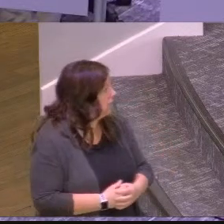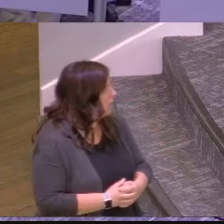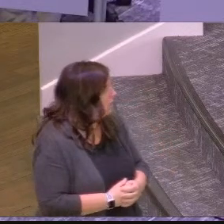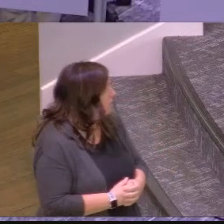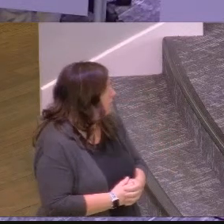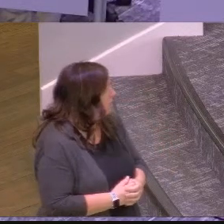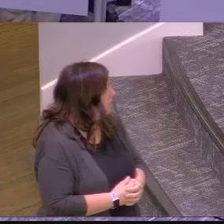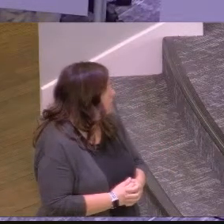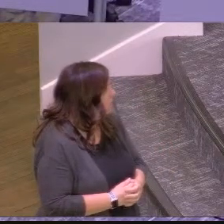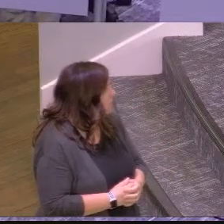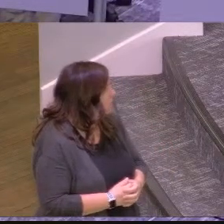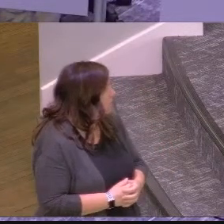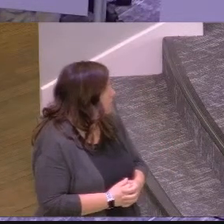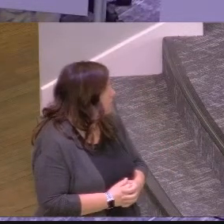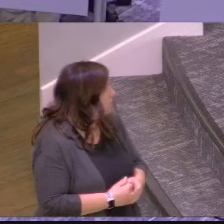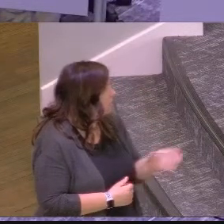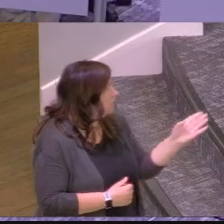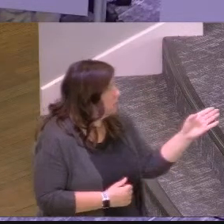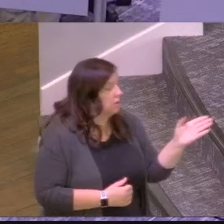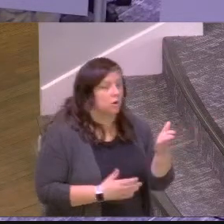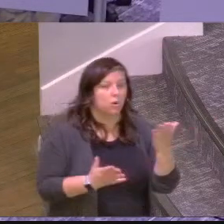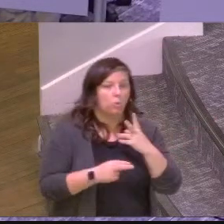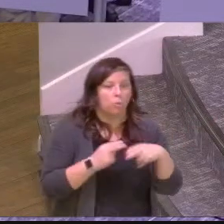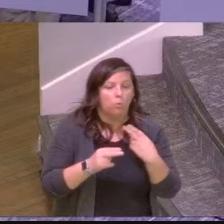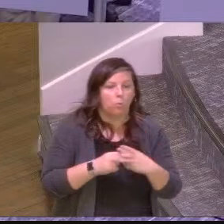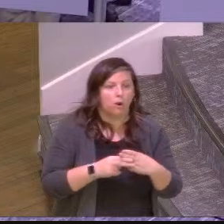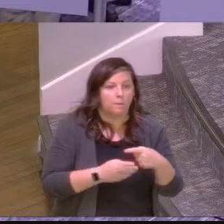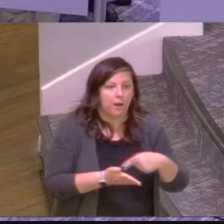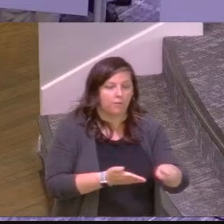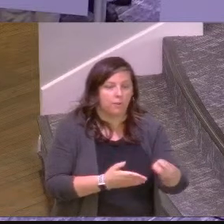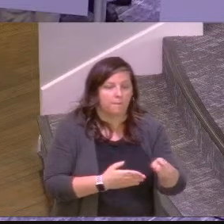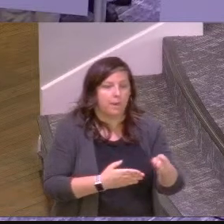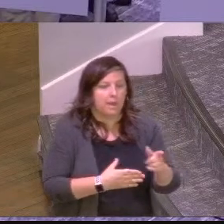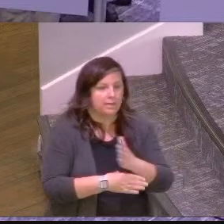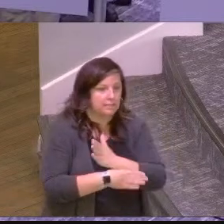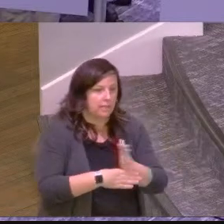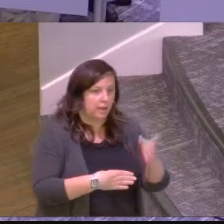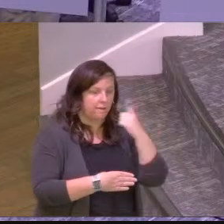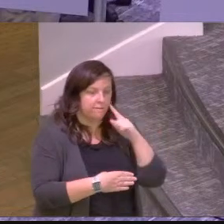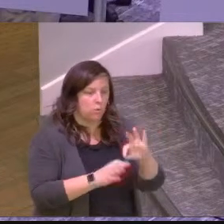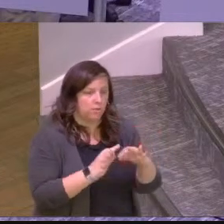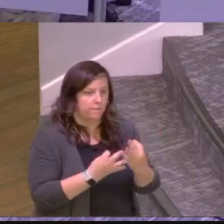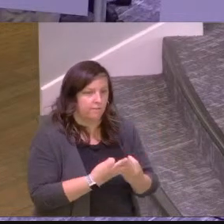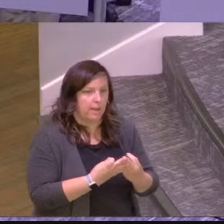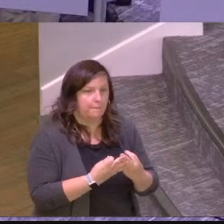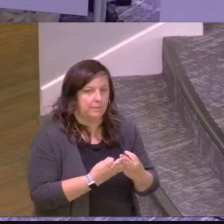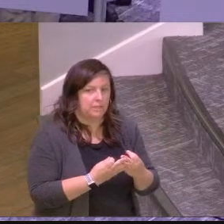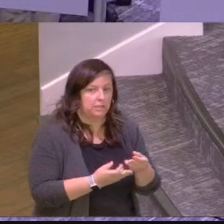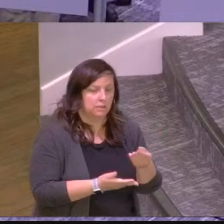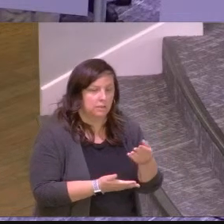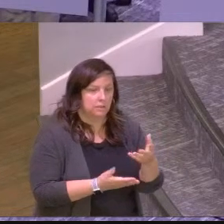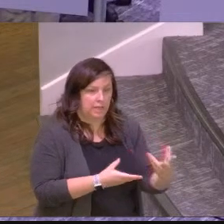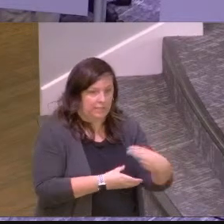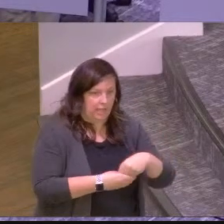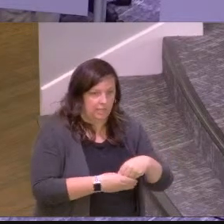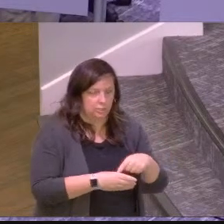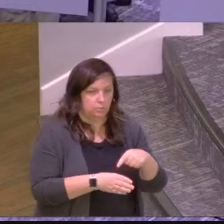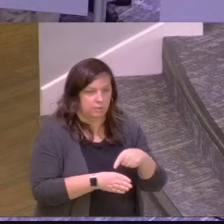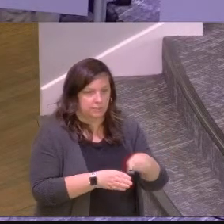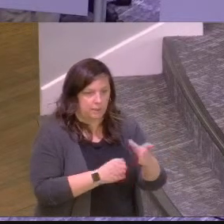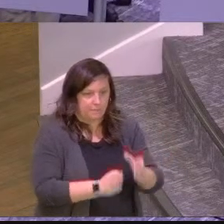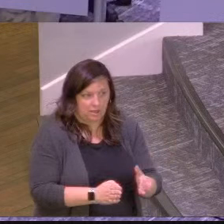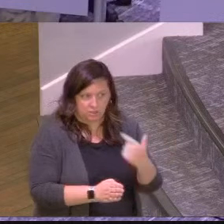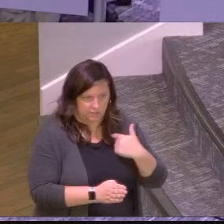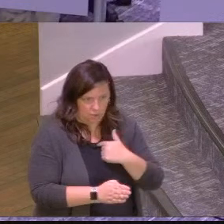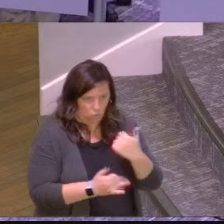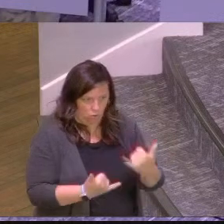I'll wait. What about the pay scale for the family engagement specialists that we're now budgeting for? Like, what is